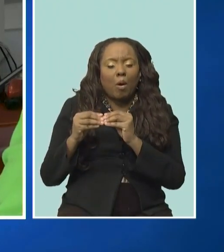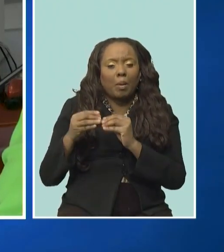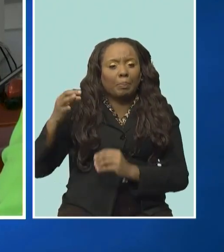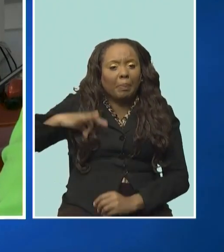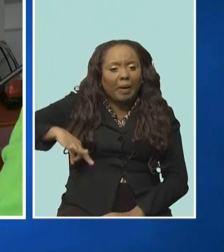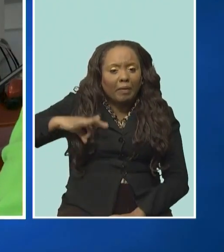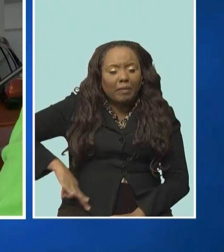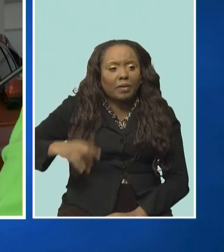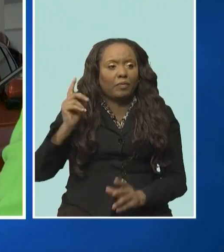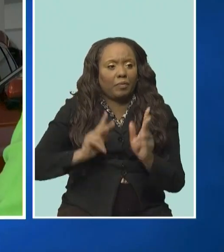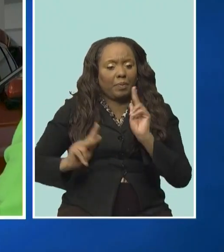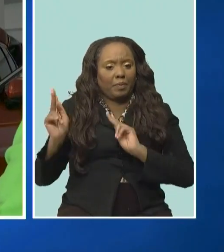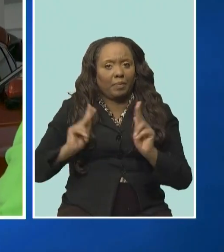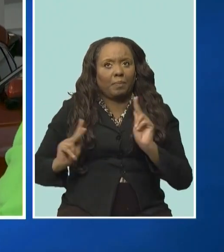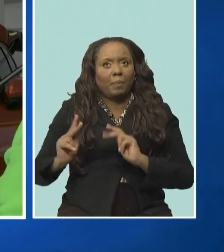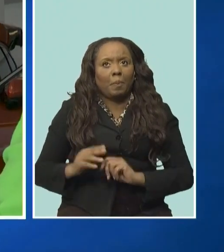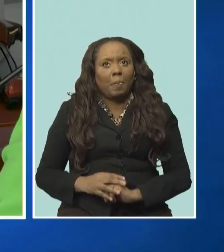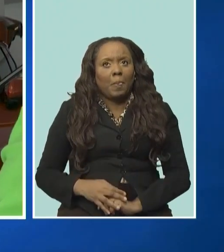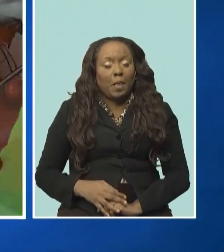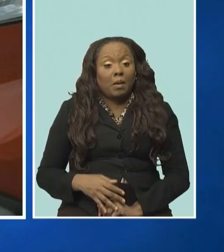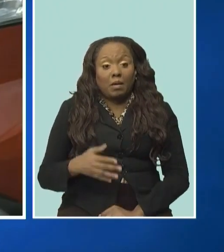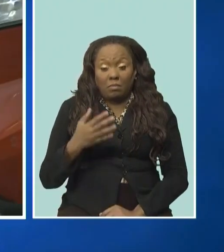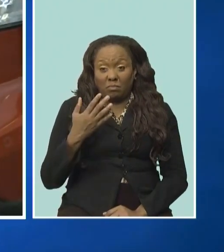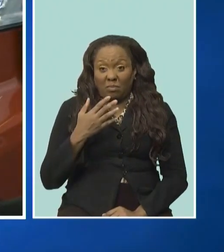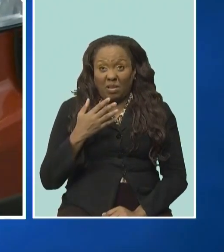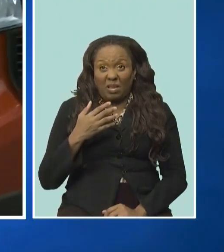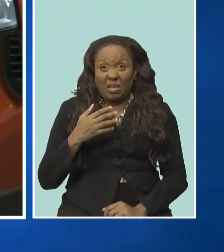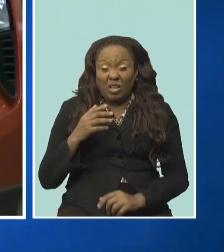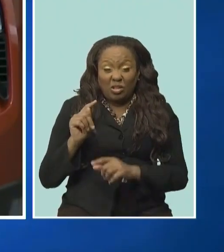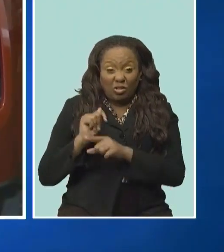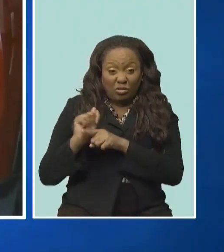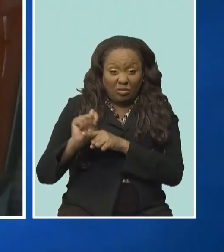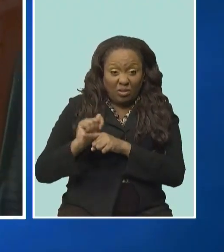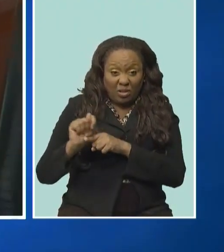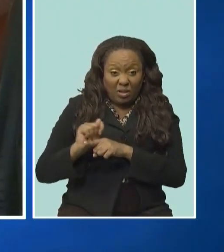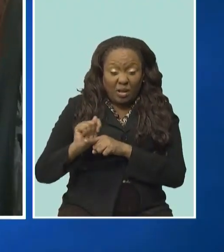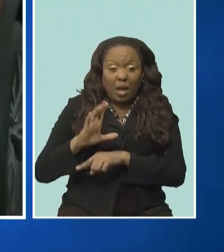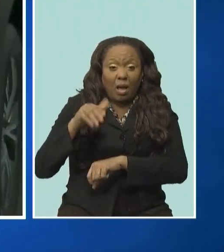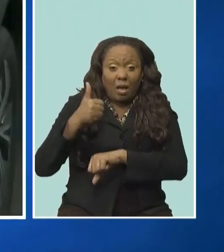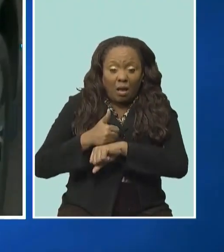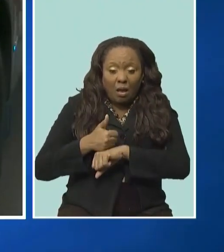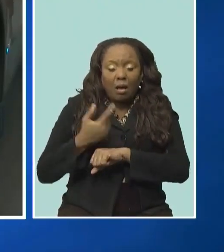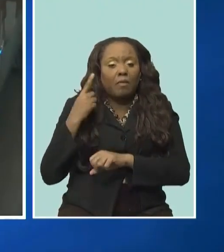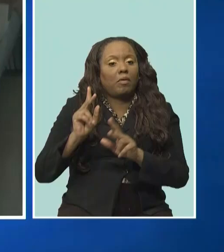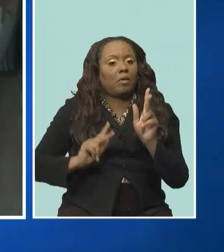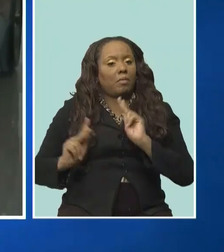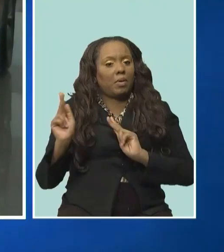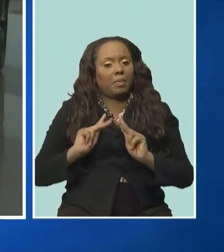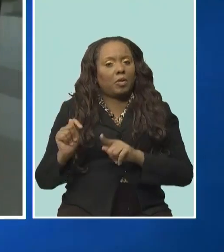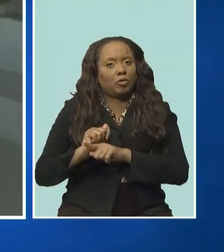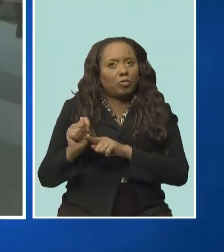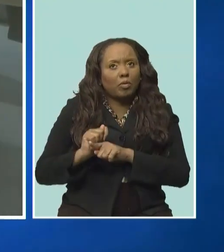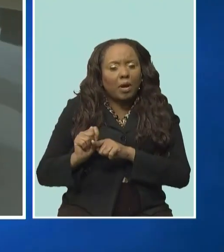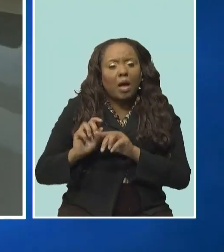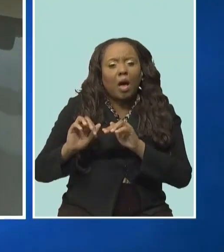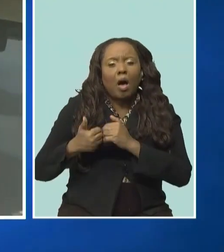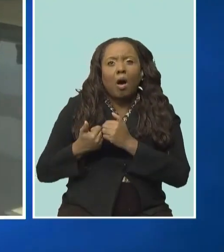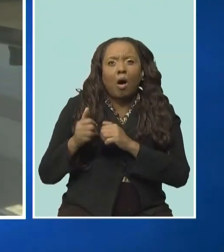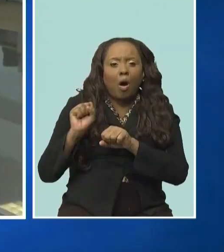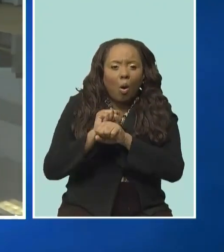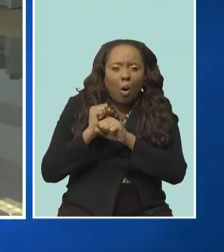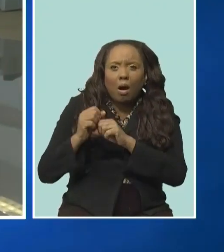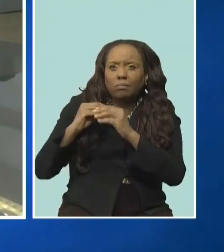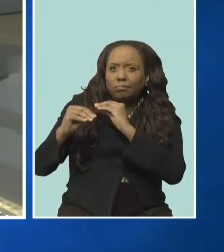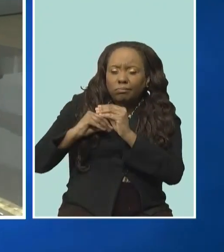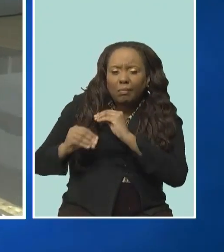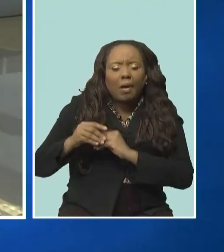to hurdle is another 7 years. In-house training is in place for technical specialists at the dealers and will be expanded to the classrooms of